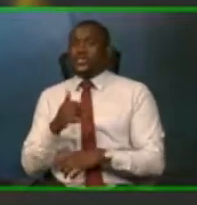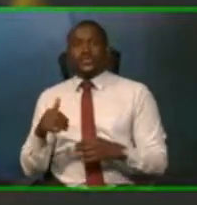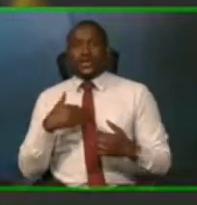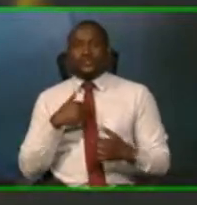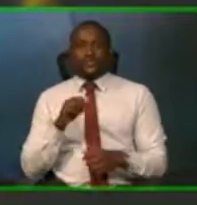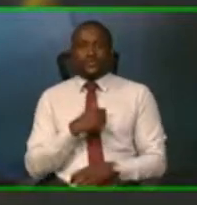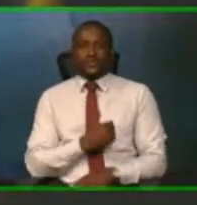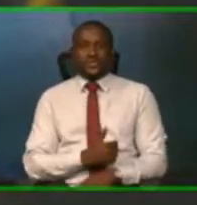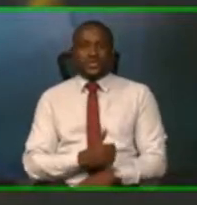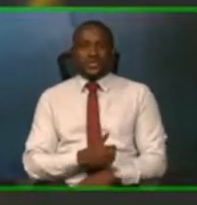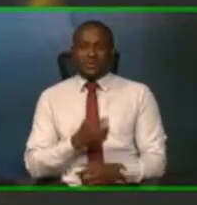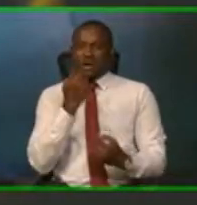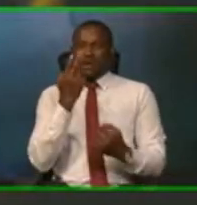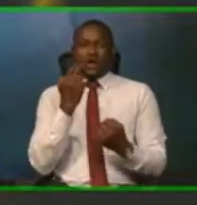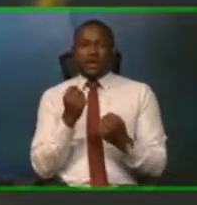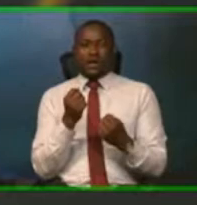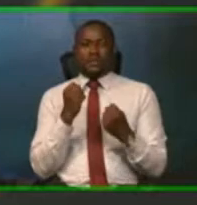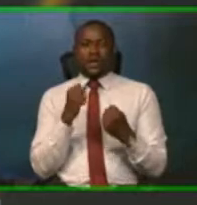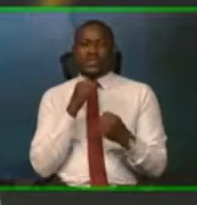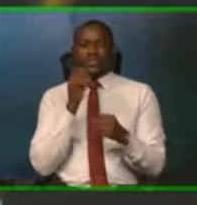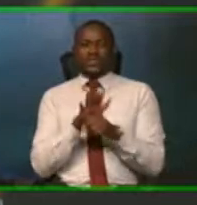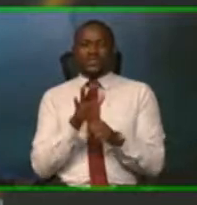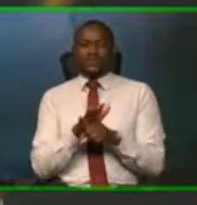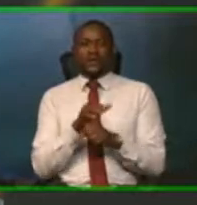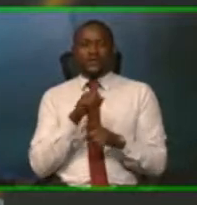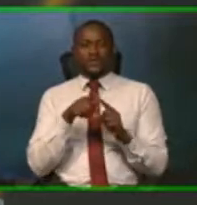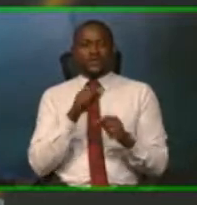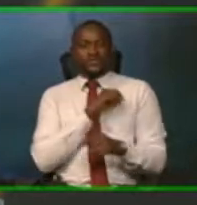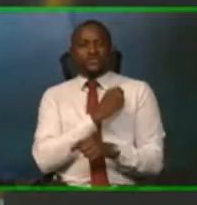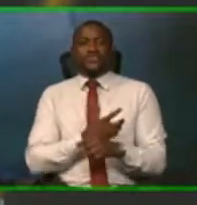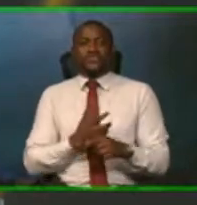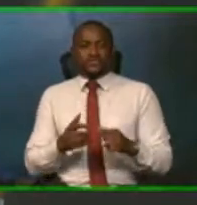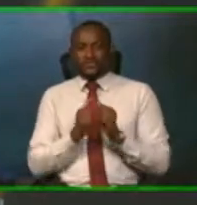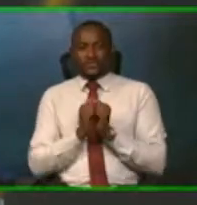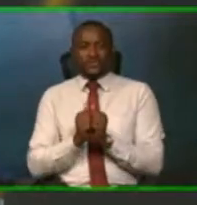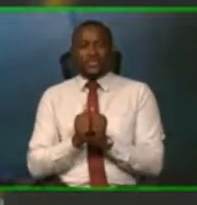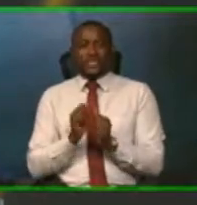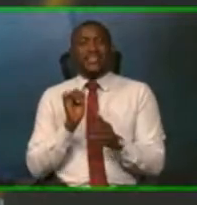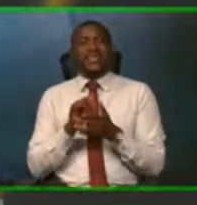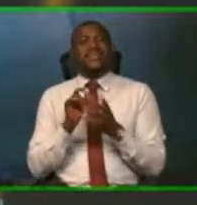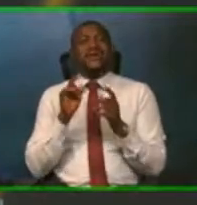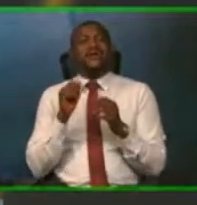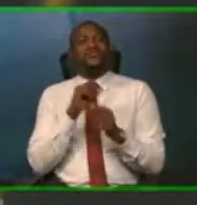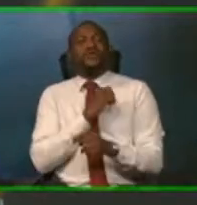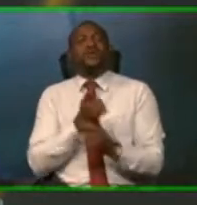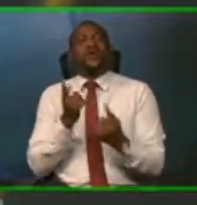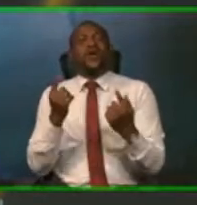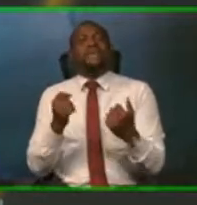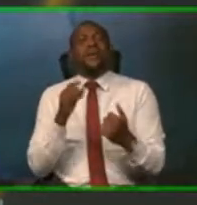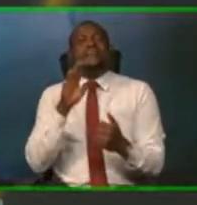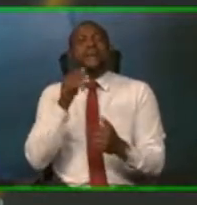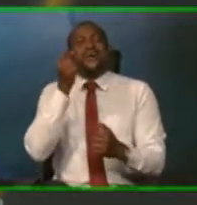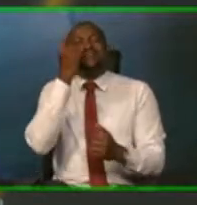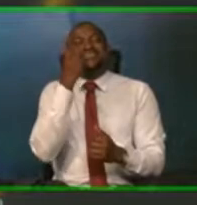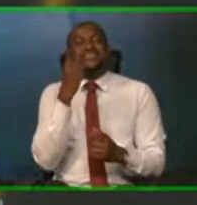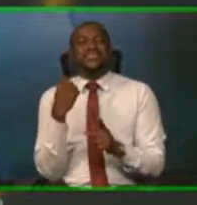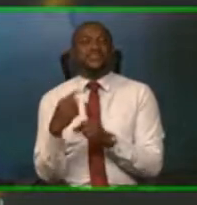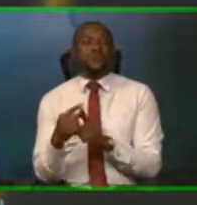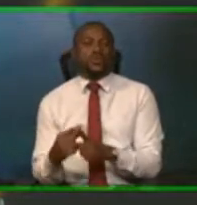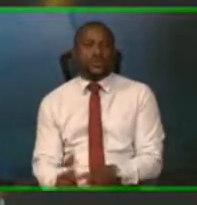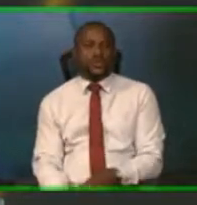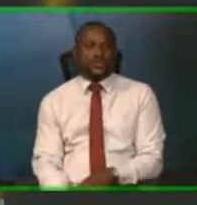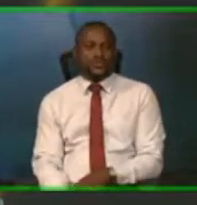must have authority, and that comes by growth. It comes through your comprehending the word. Let's finish that scripture, please.